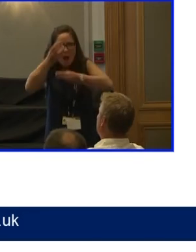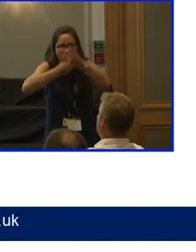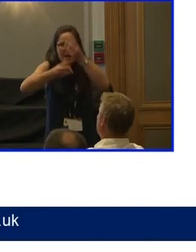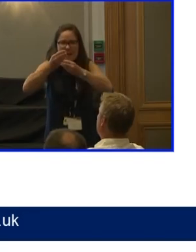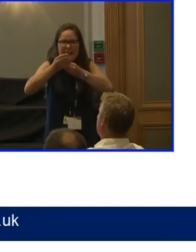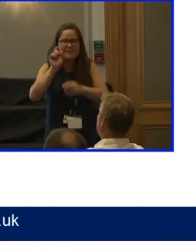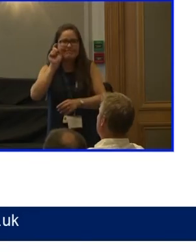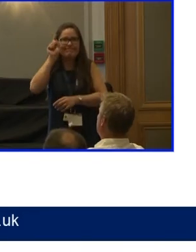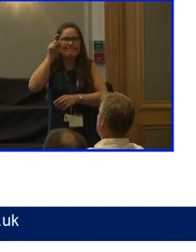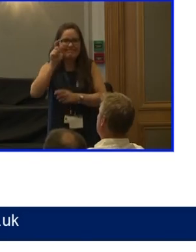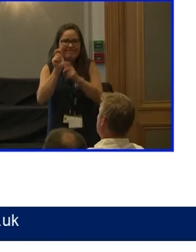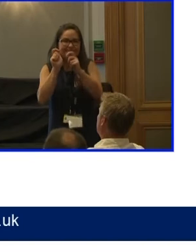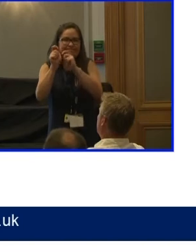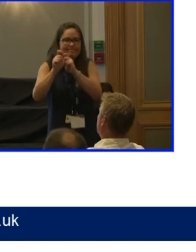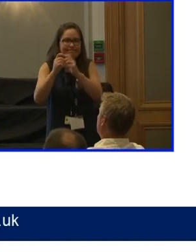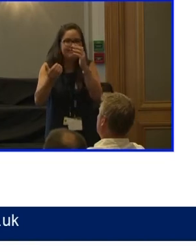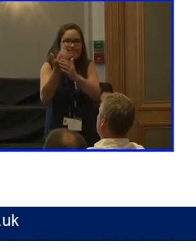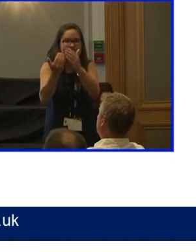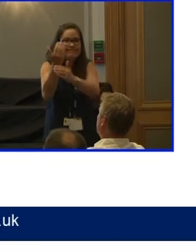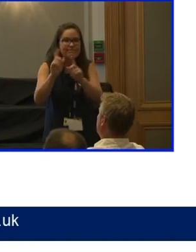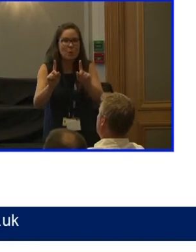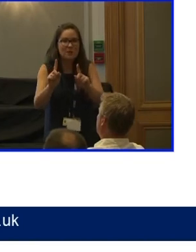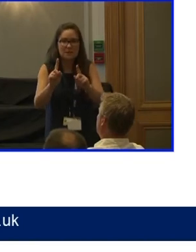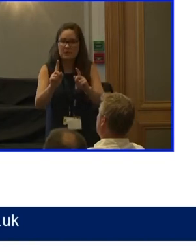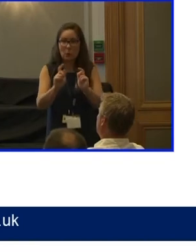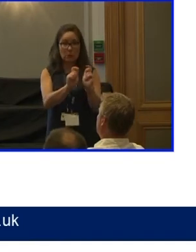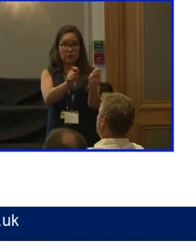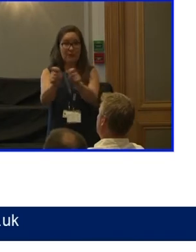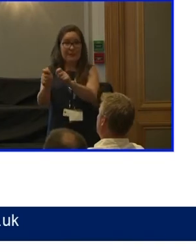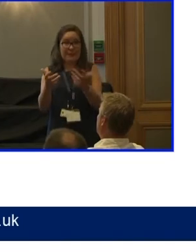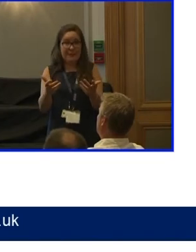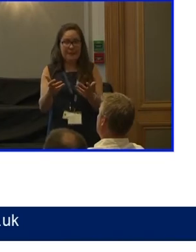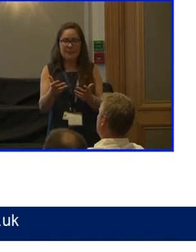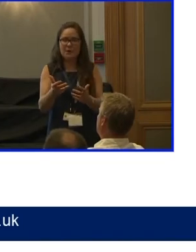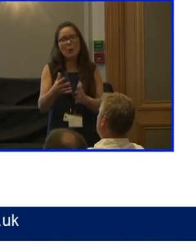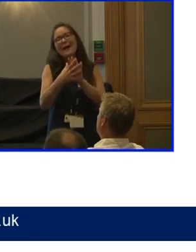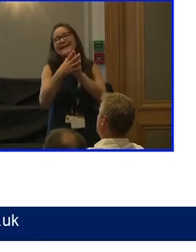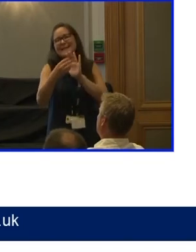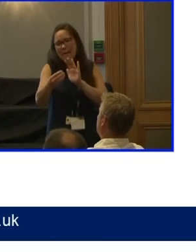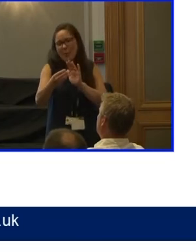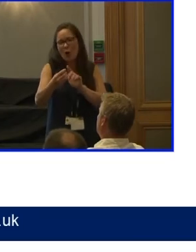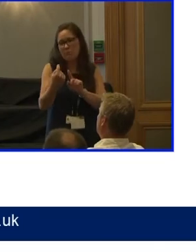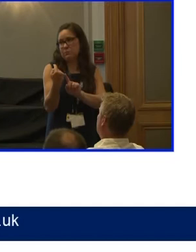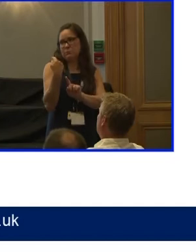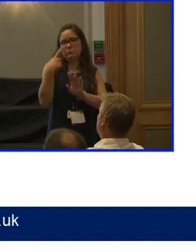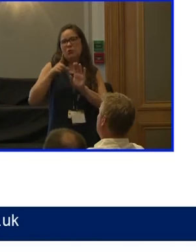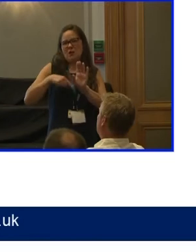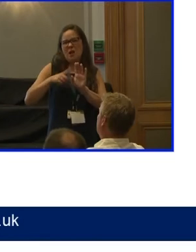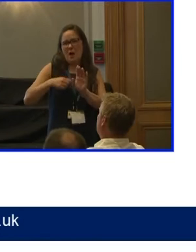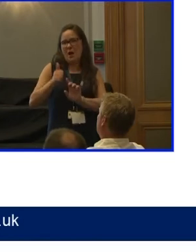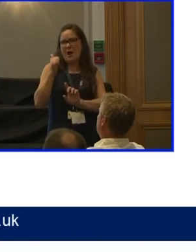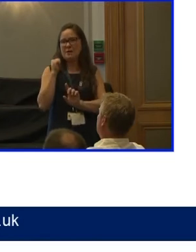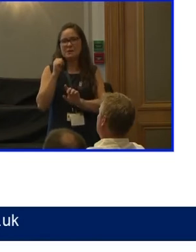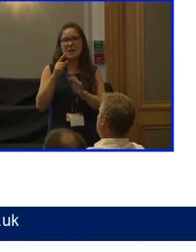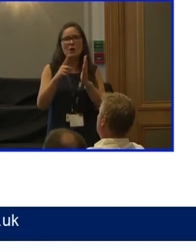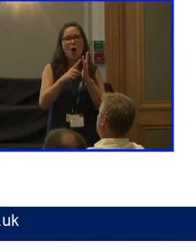delivery. So for example, a few years ago, in Oxford, in fact, Professor McLaren